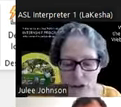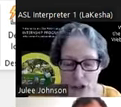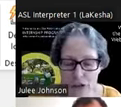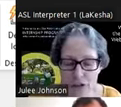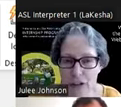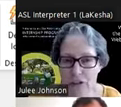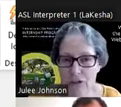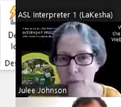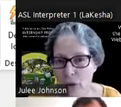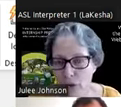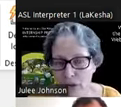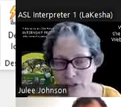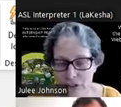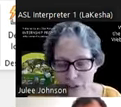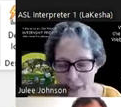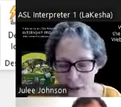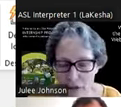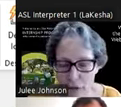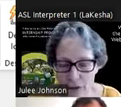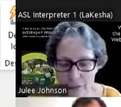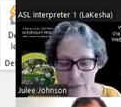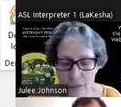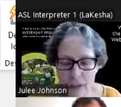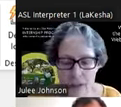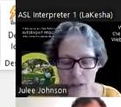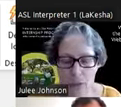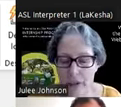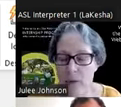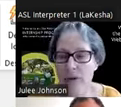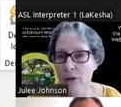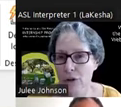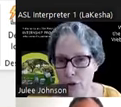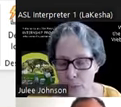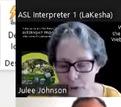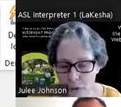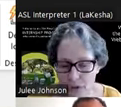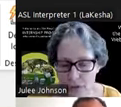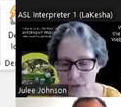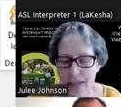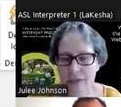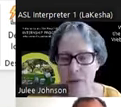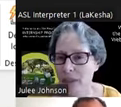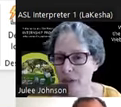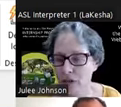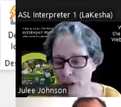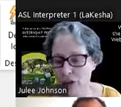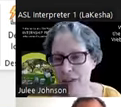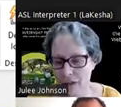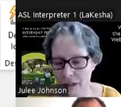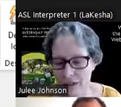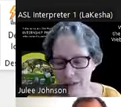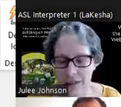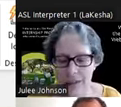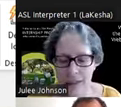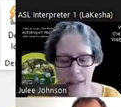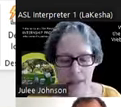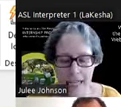and heritage conservation from the University of Southern California, working with cultural resources at the Reconstruction